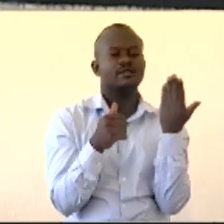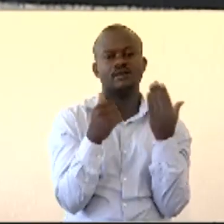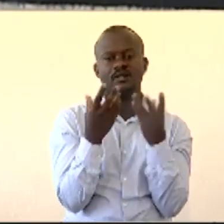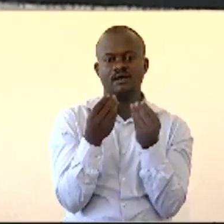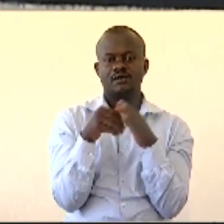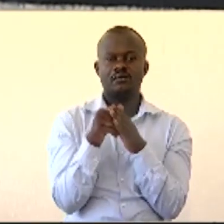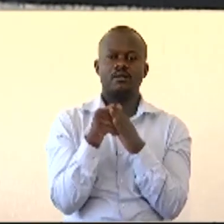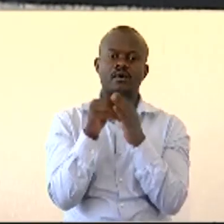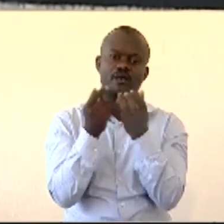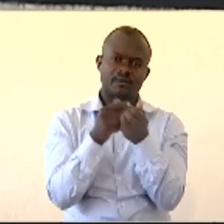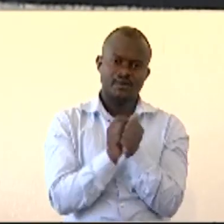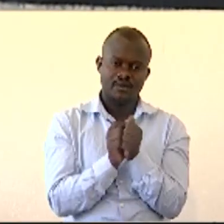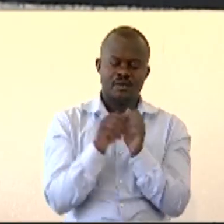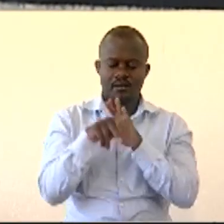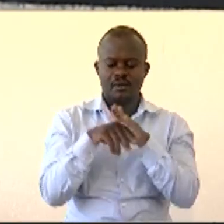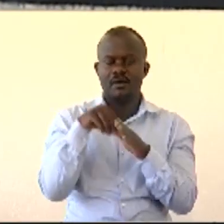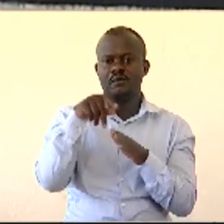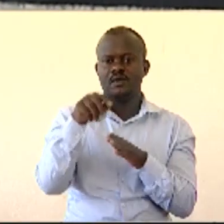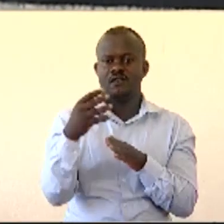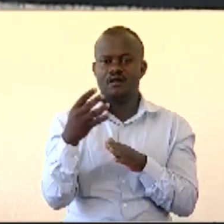mathematics. Primary 3, 4 there.